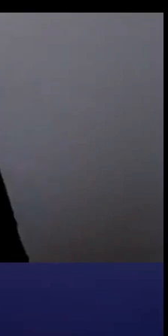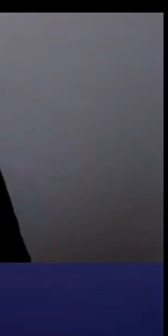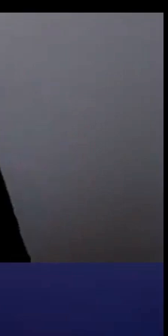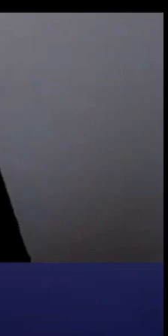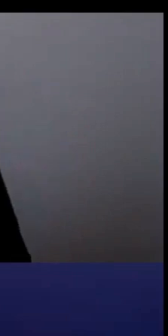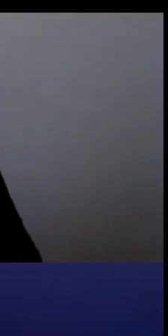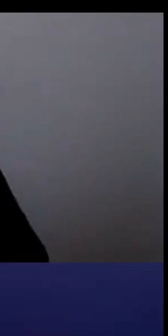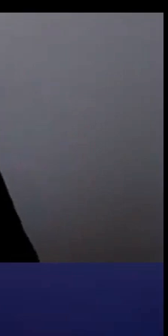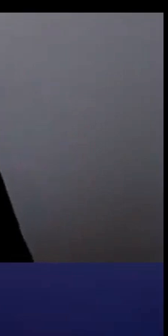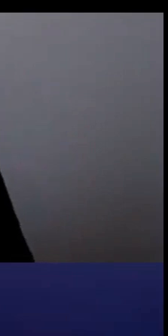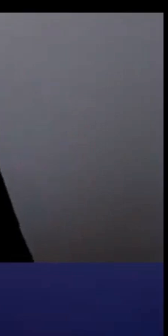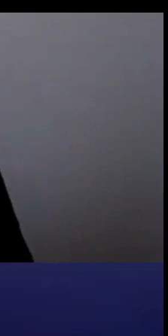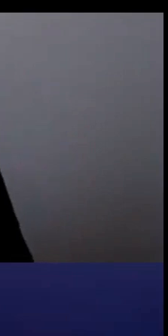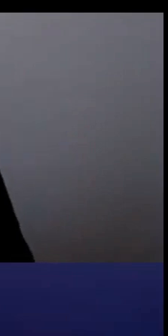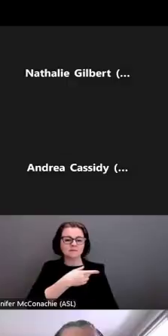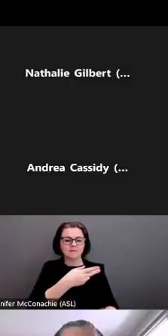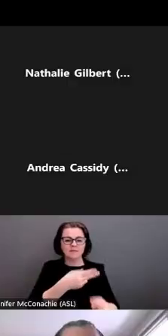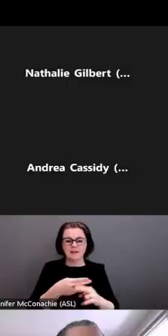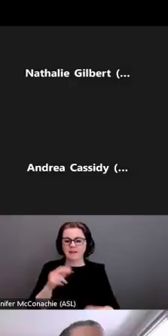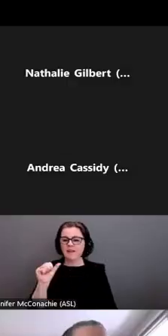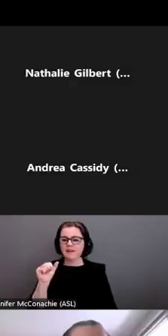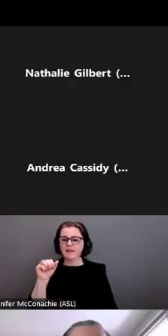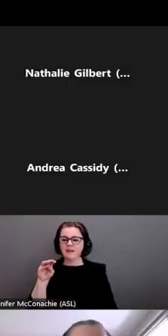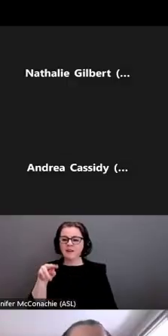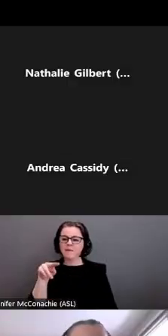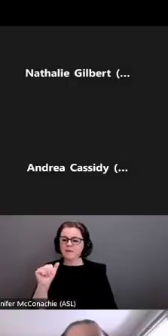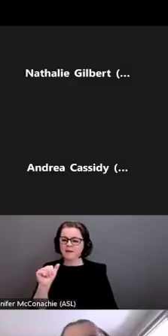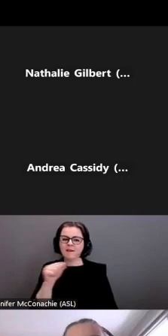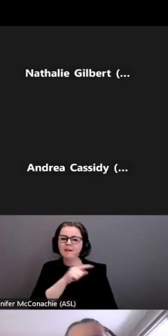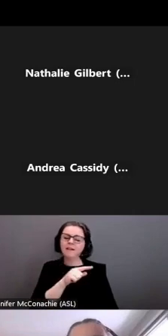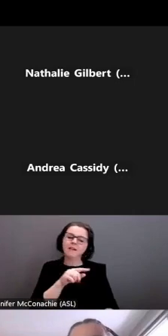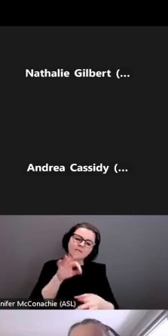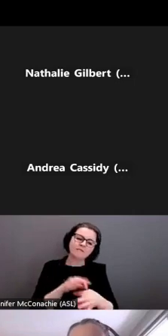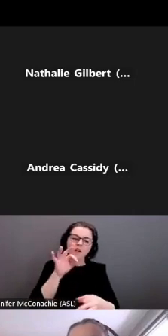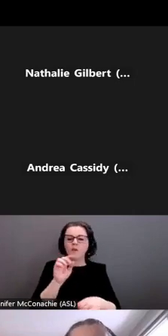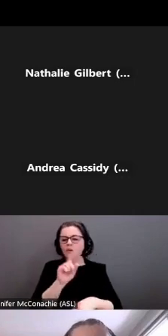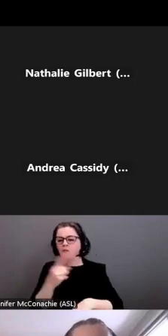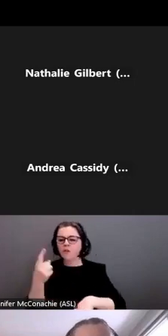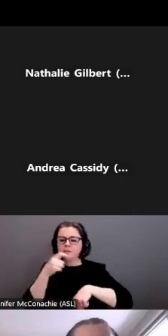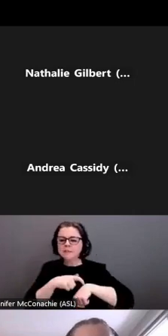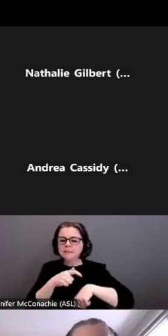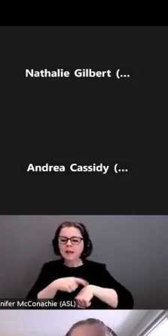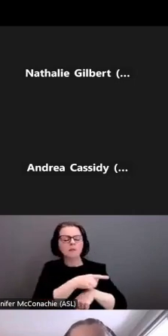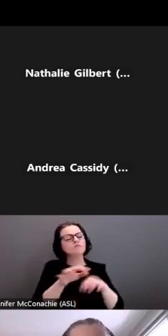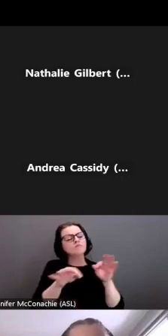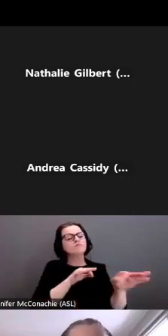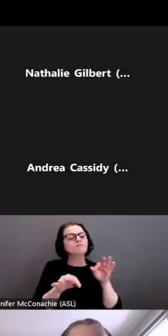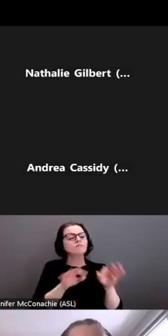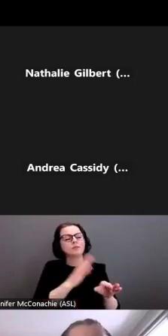of Amna. She was a first-time voter, and she's just going to tell you a little bit about her experience.